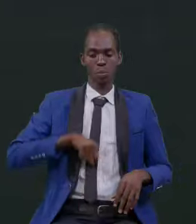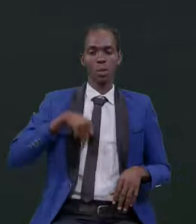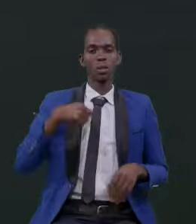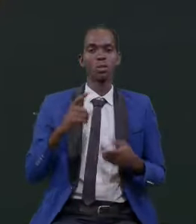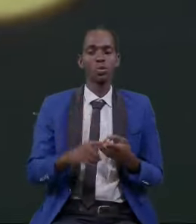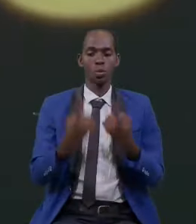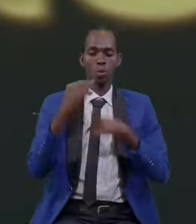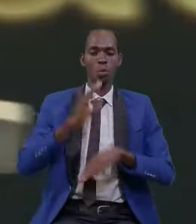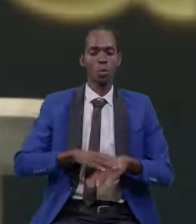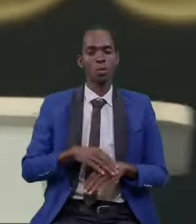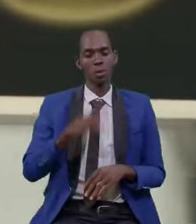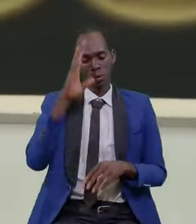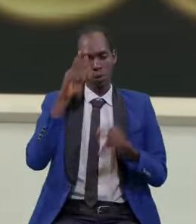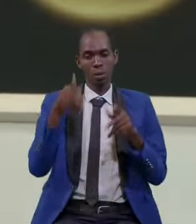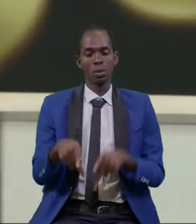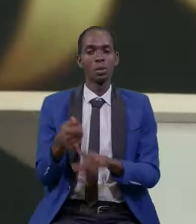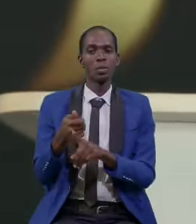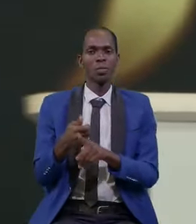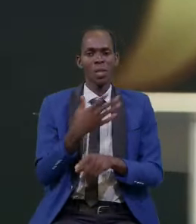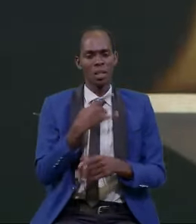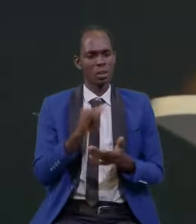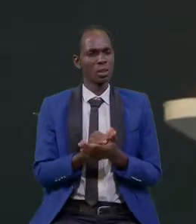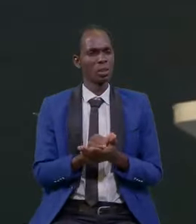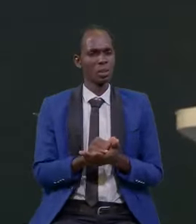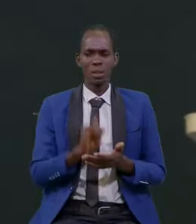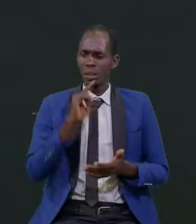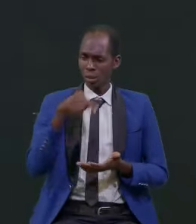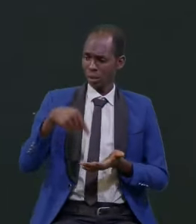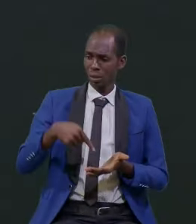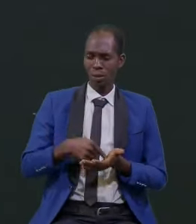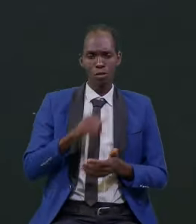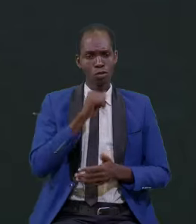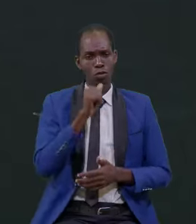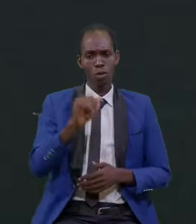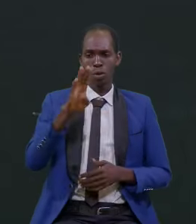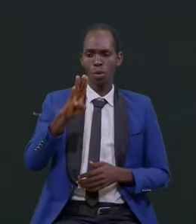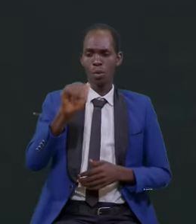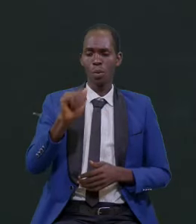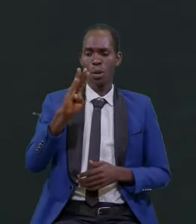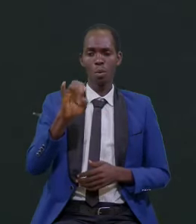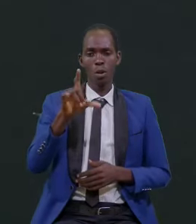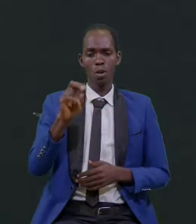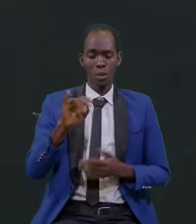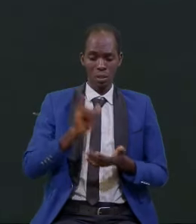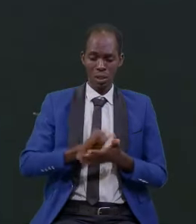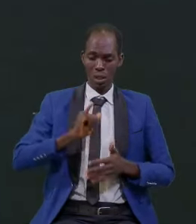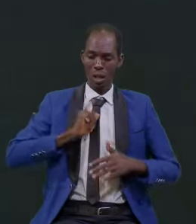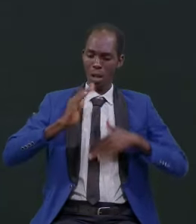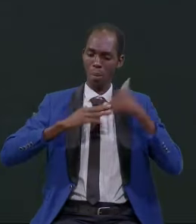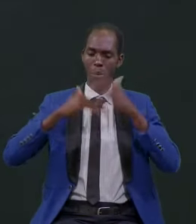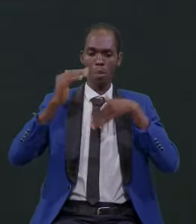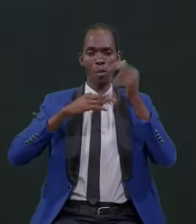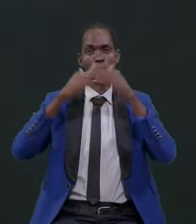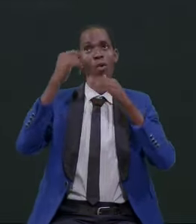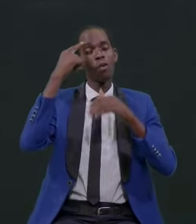is this not Babylon, which have built for the glory of my name? And as the